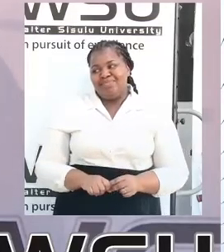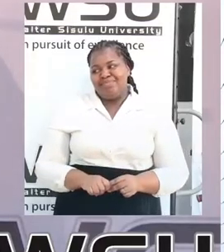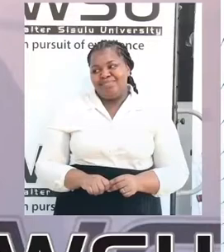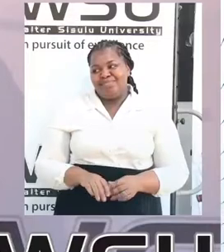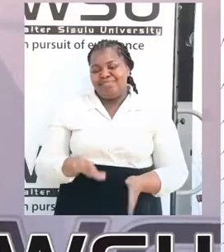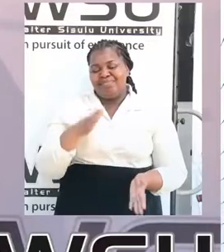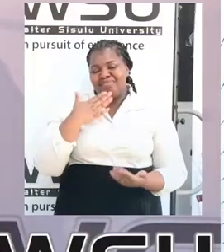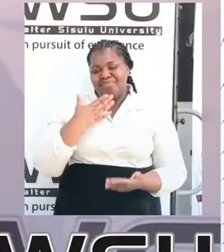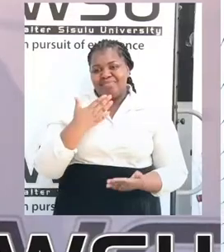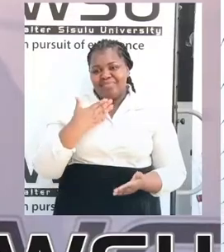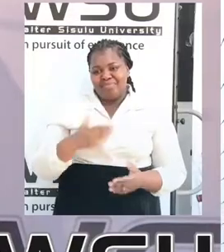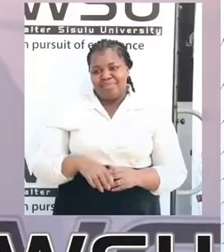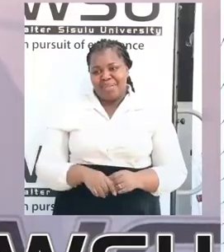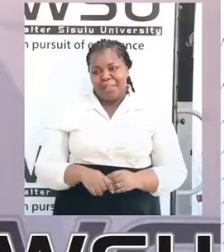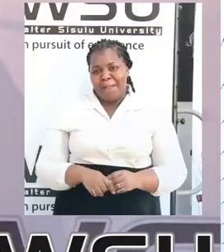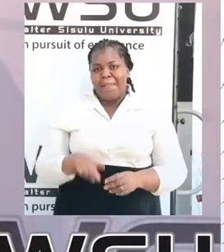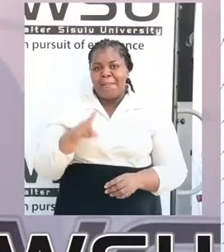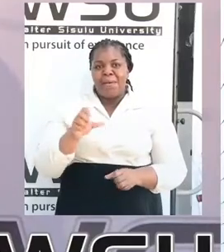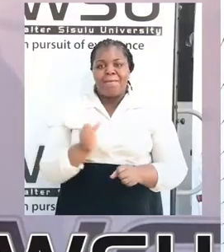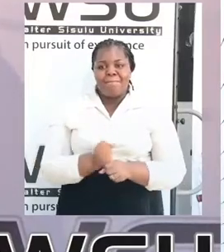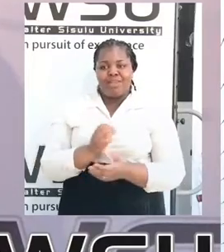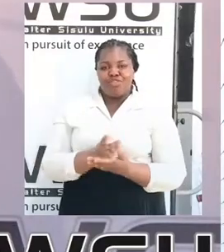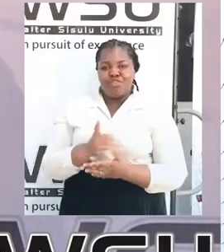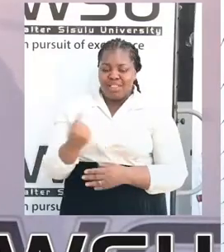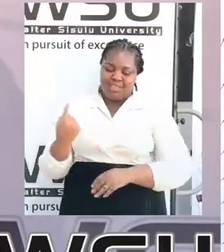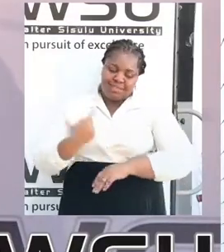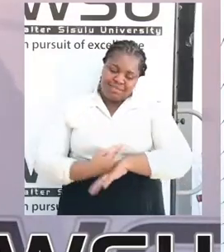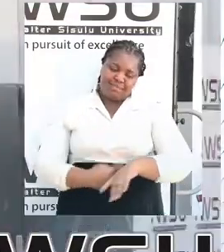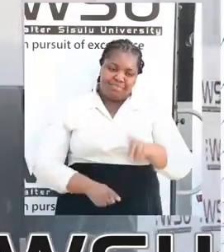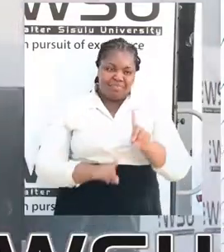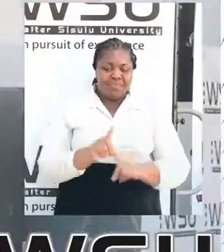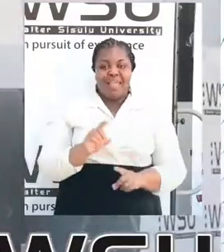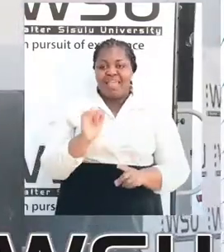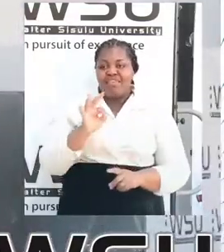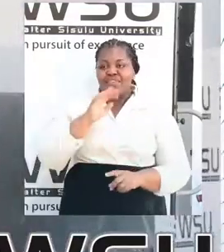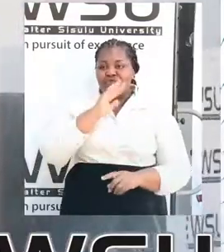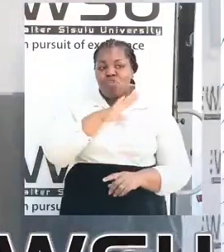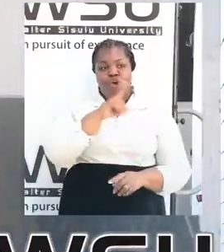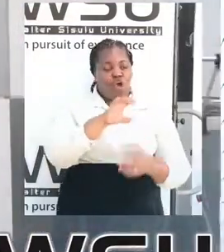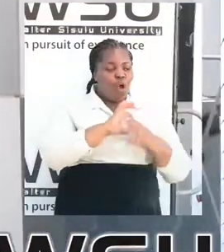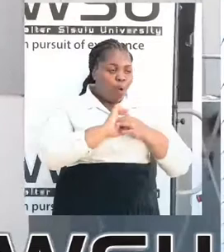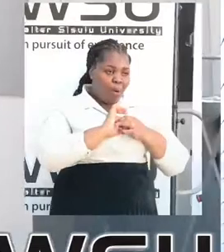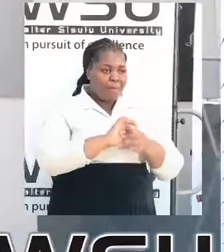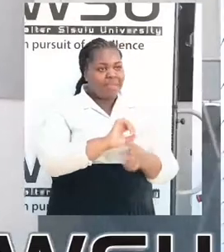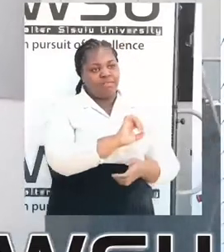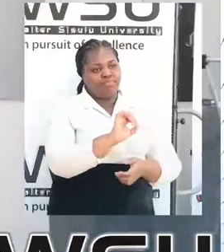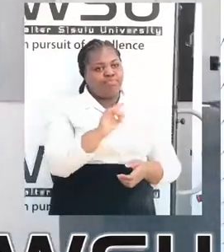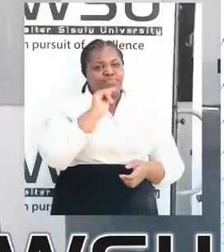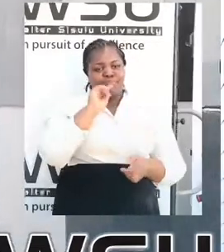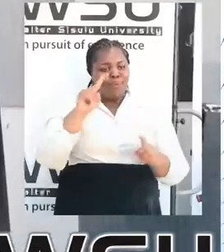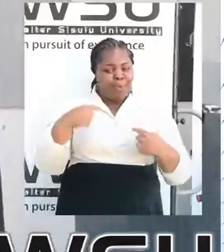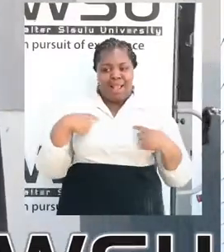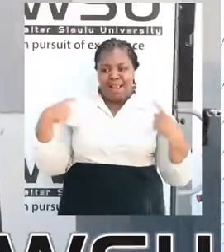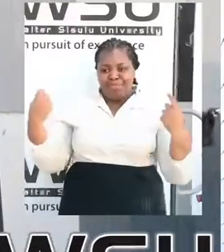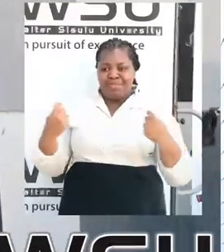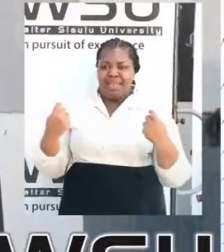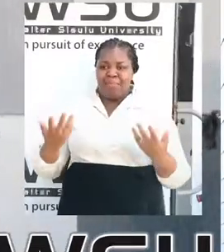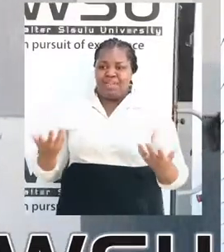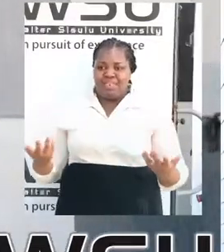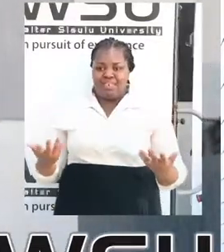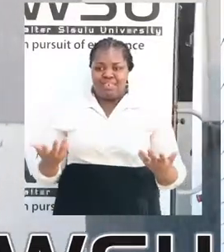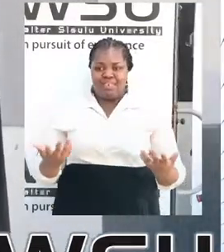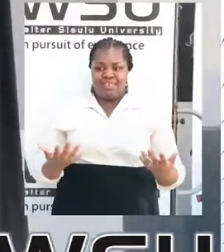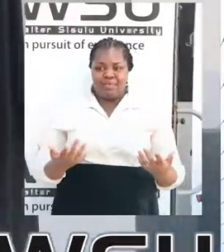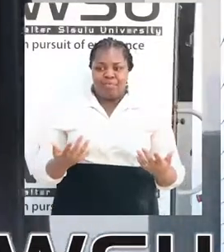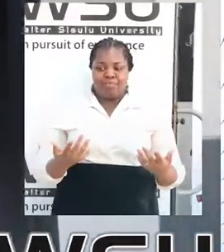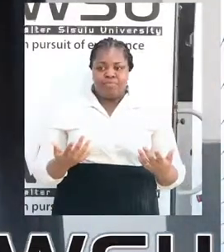2023, thank you for making this day. If it wasn't for your commitment, we wouldn't be celebrating.